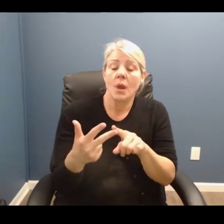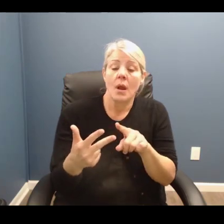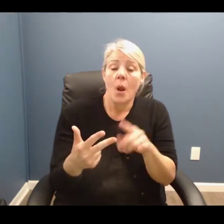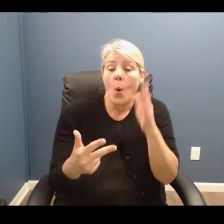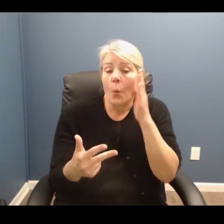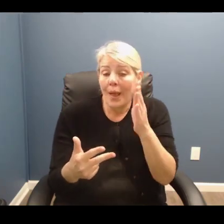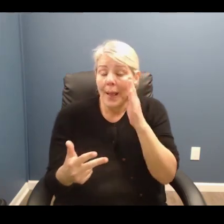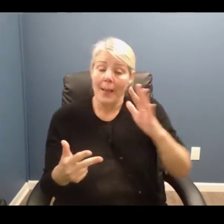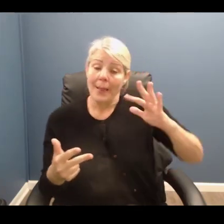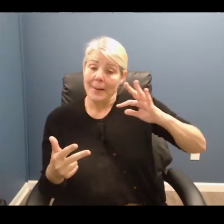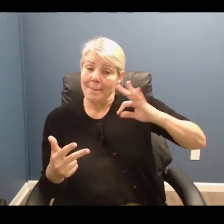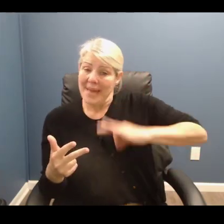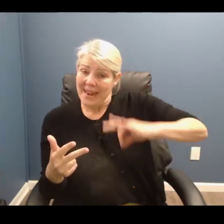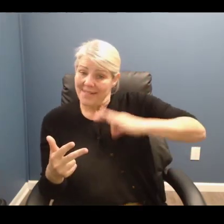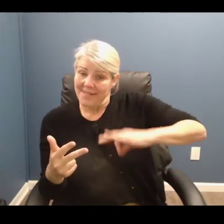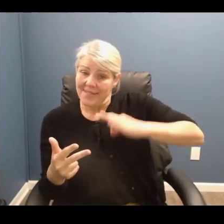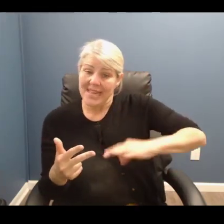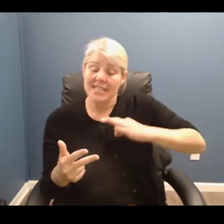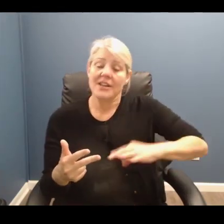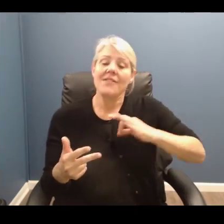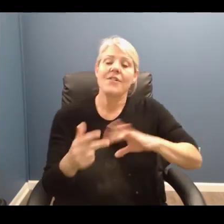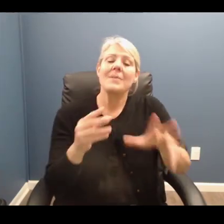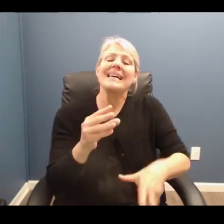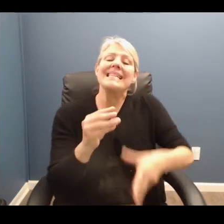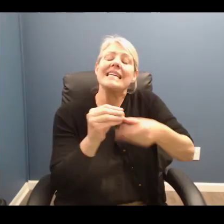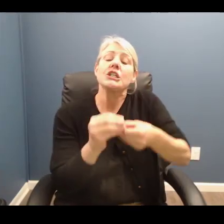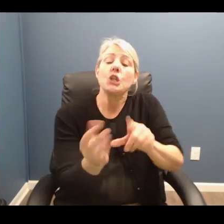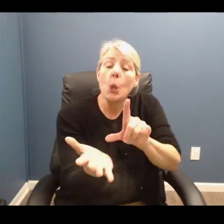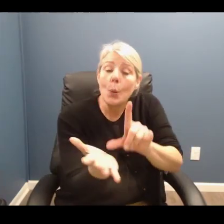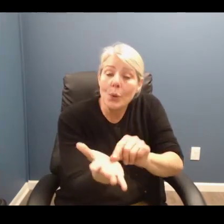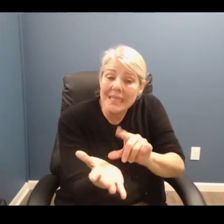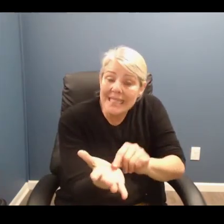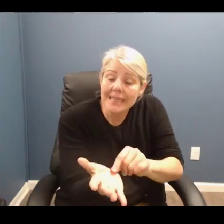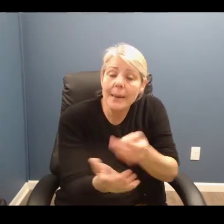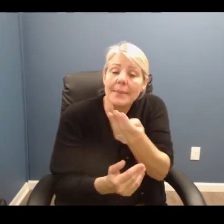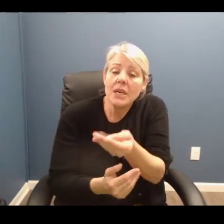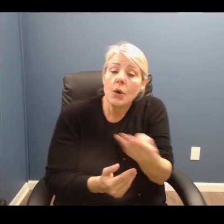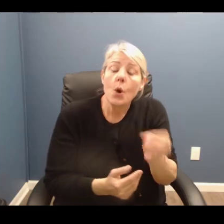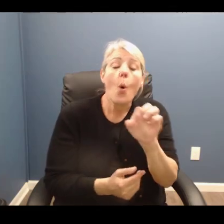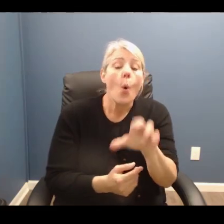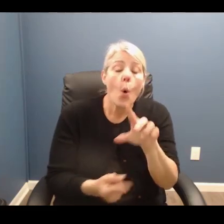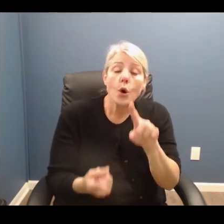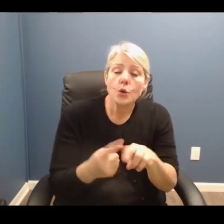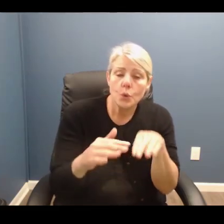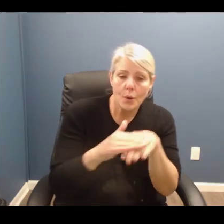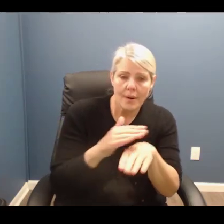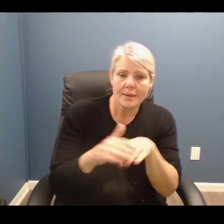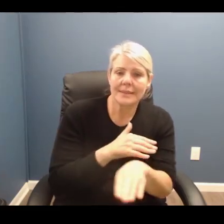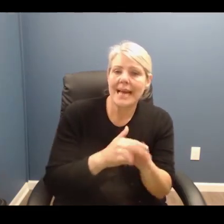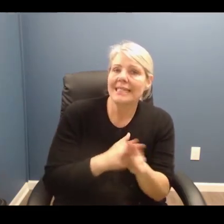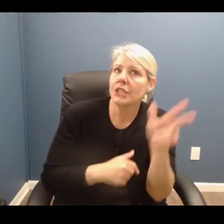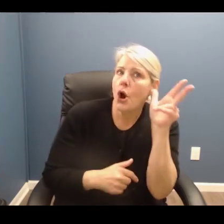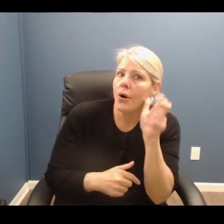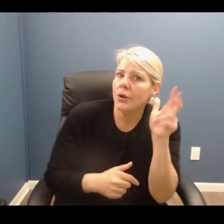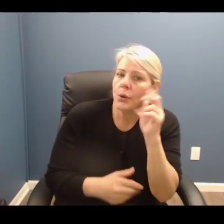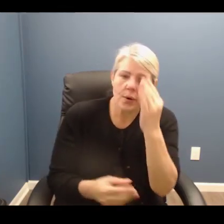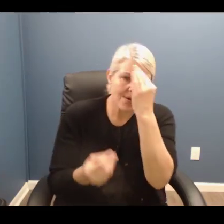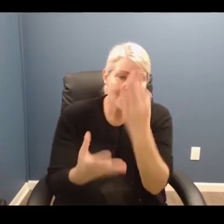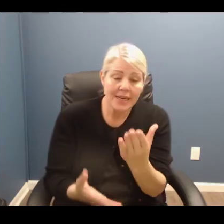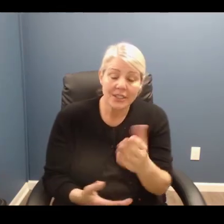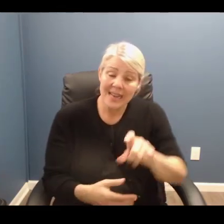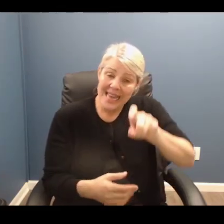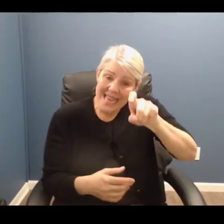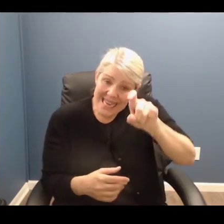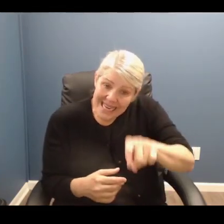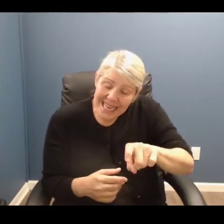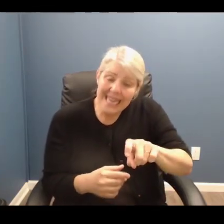to benefit from educational, printed materials, or to access auditory information? Do they need